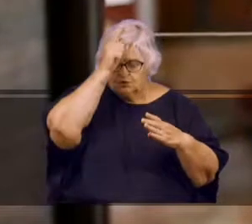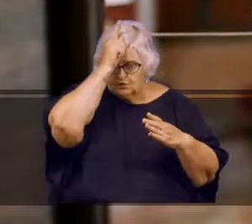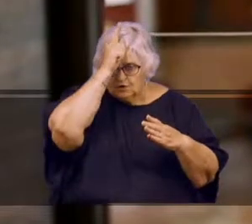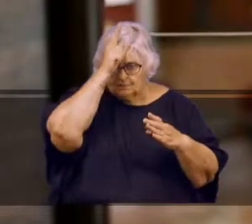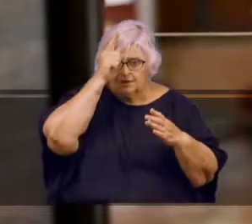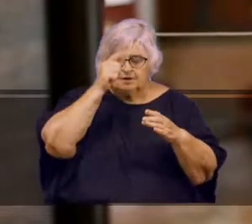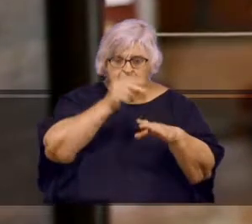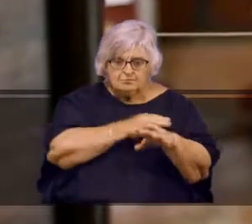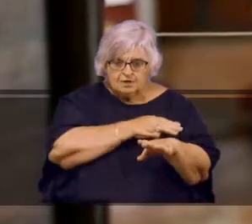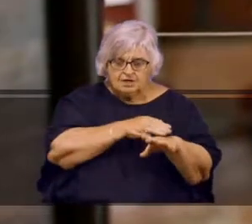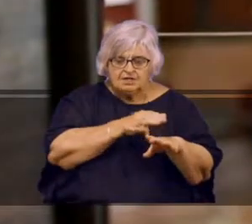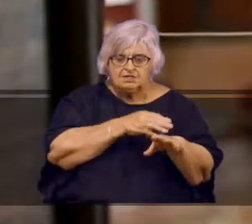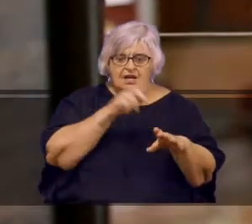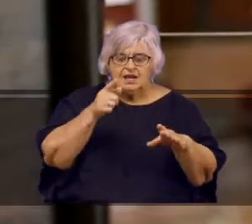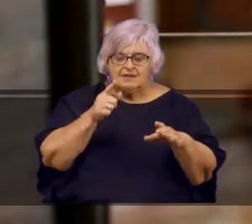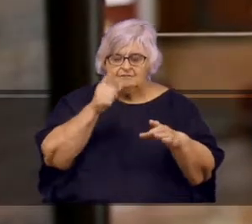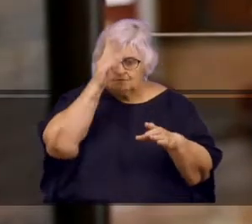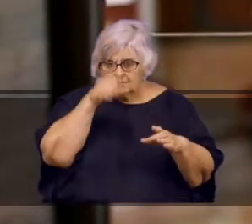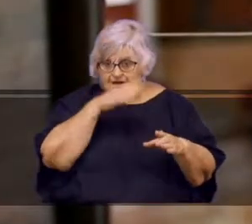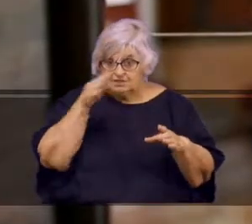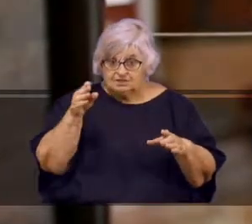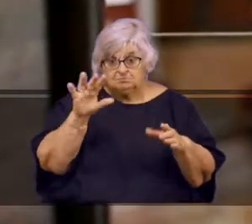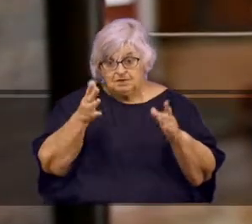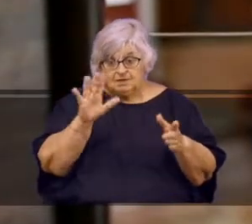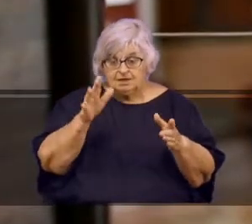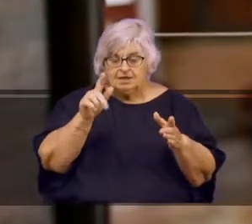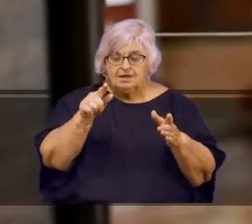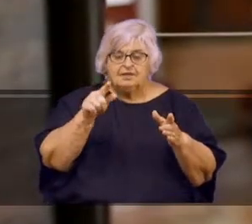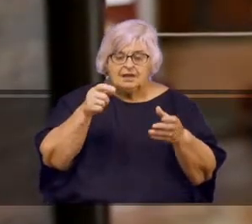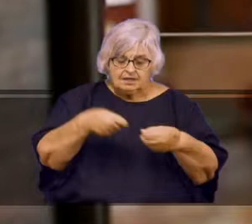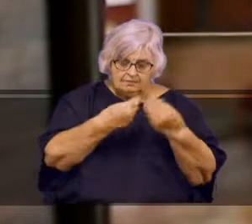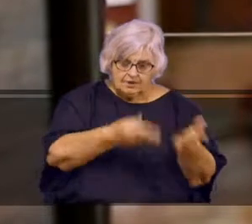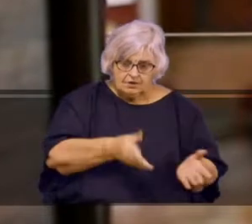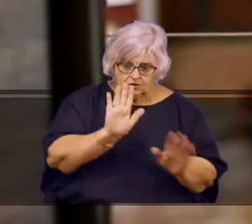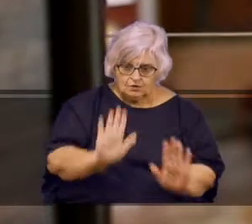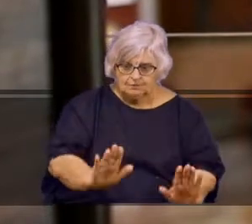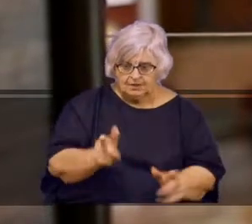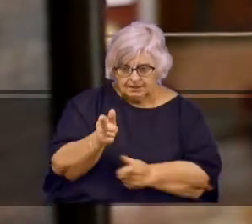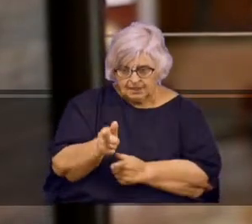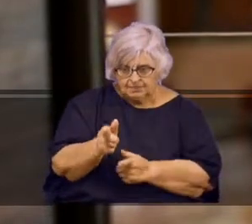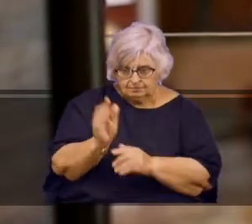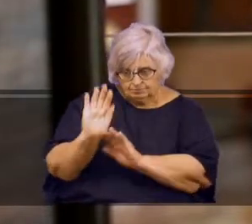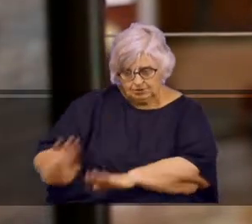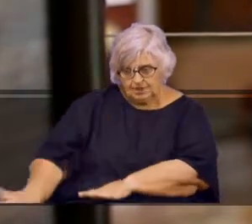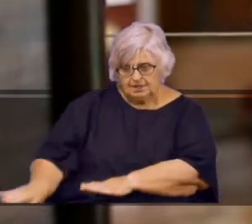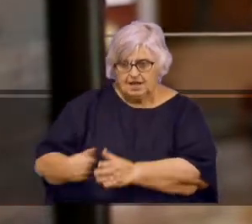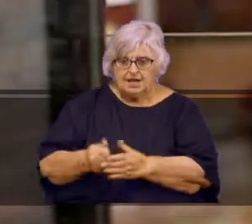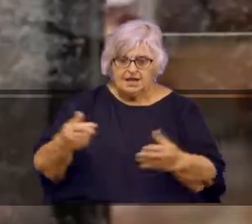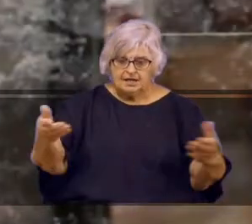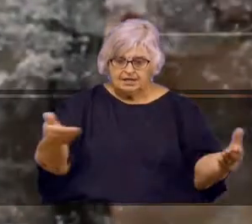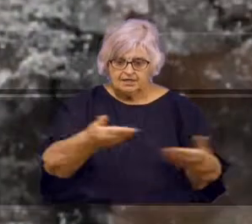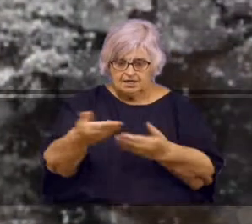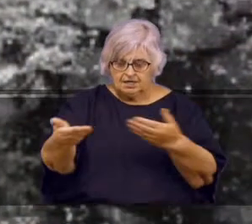British troops, and French as well according to some reports, laid down their weapons and began to exchange seasonal greetings